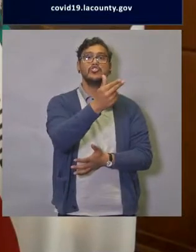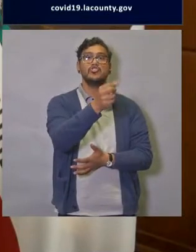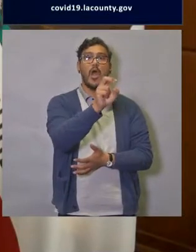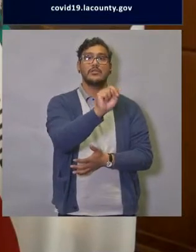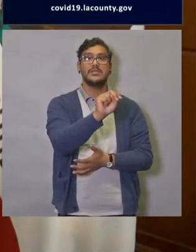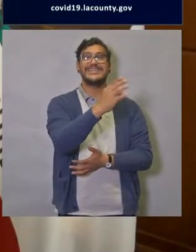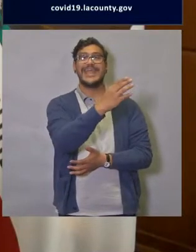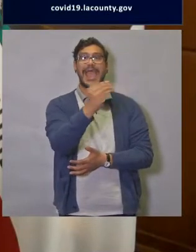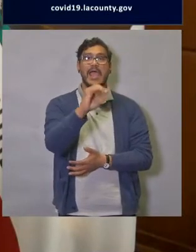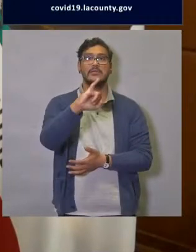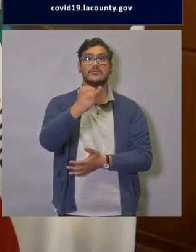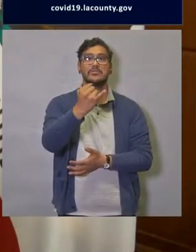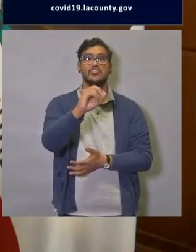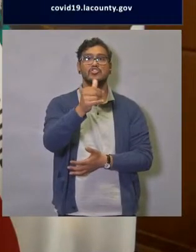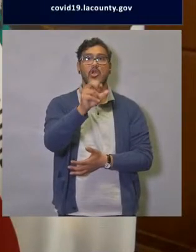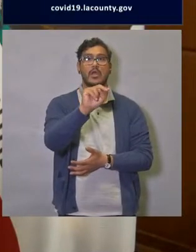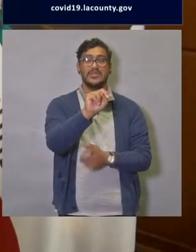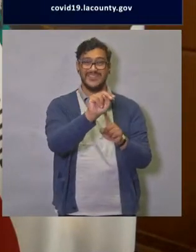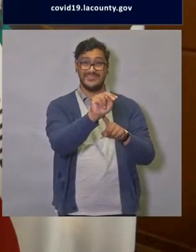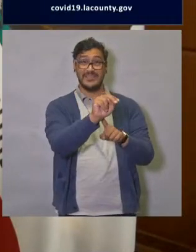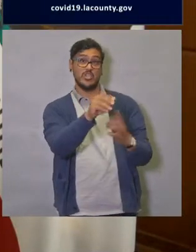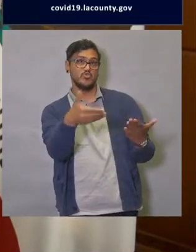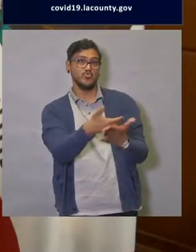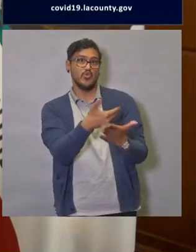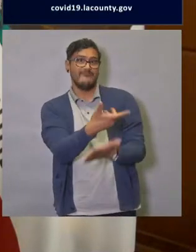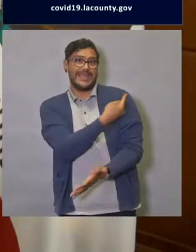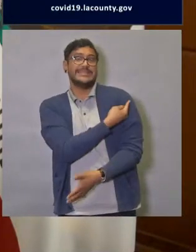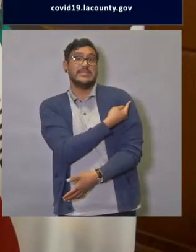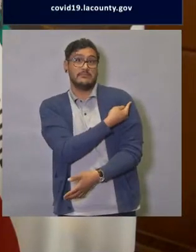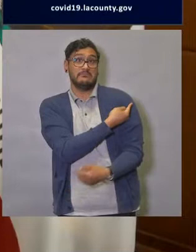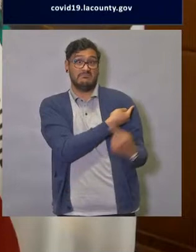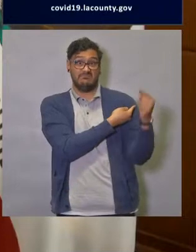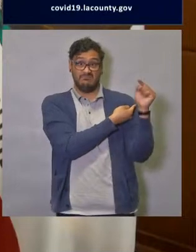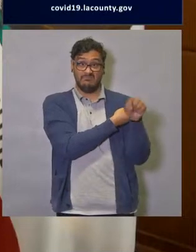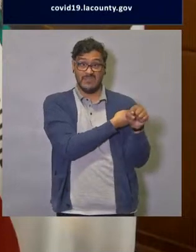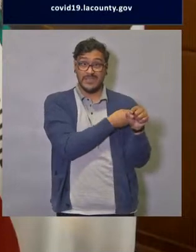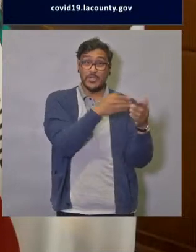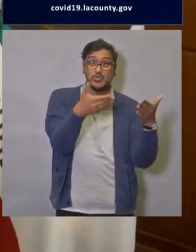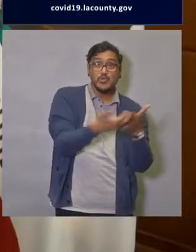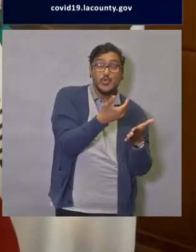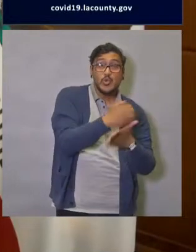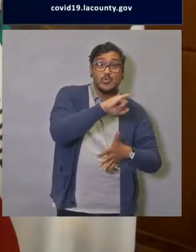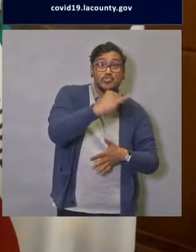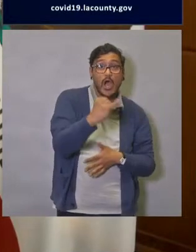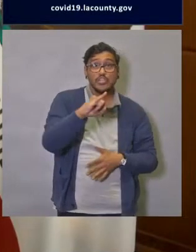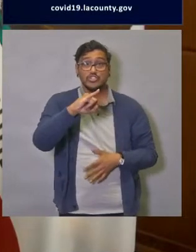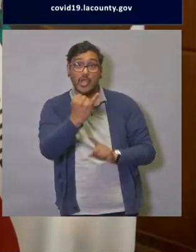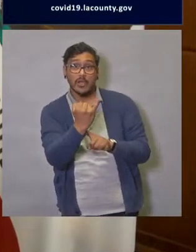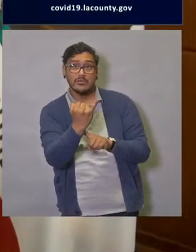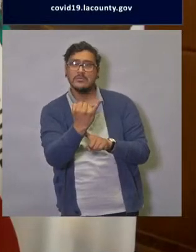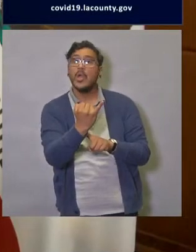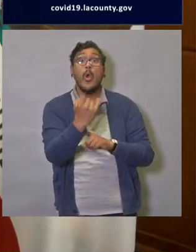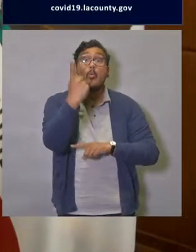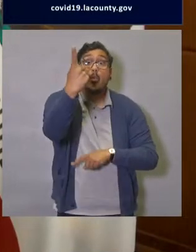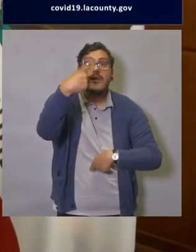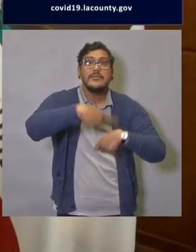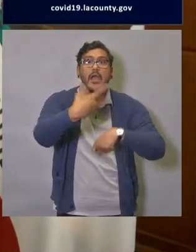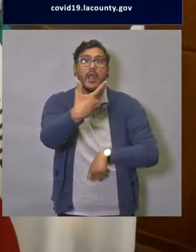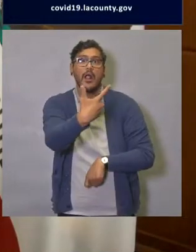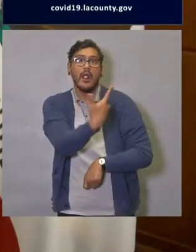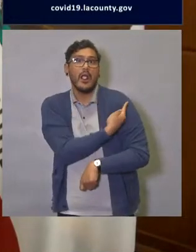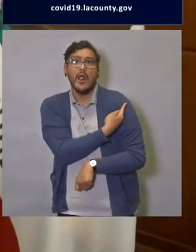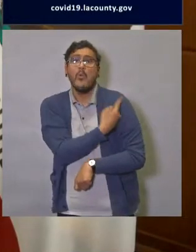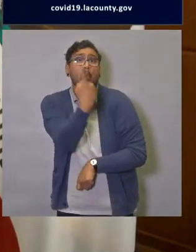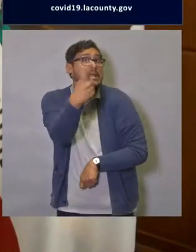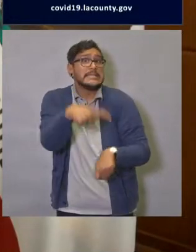and Moderna. To me, this is a game changer. Johnson & Johnson is a one-shot vaccine without the